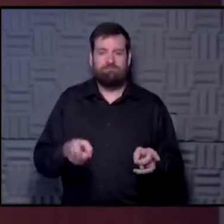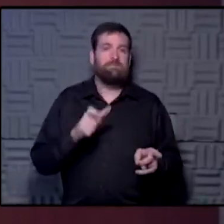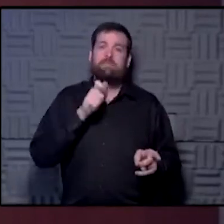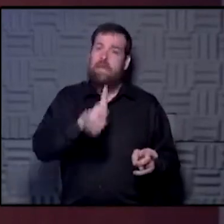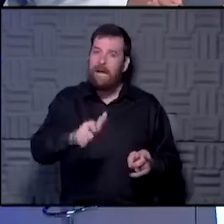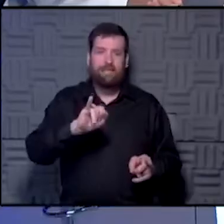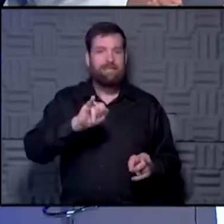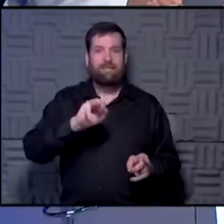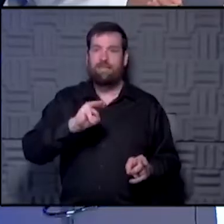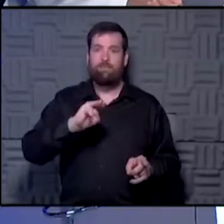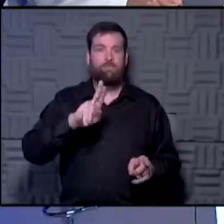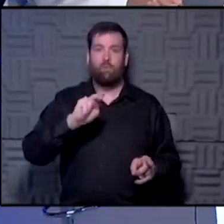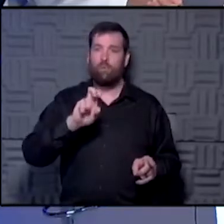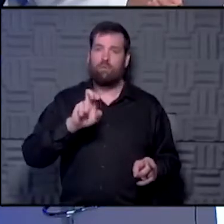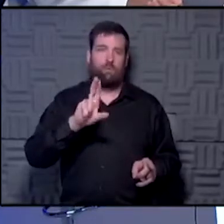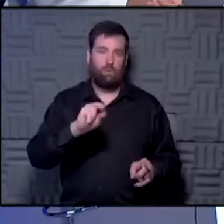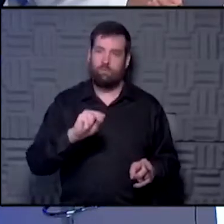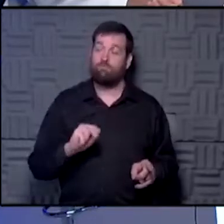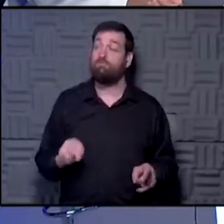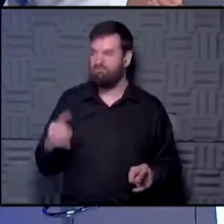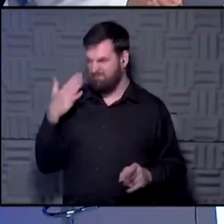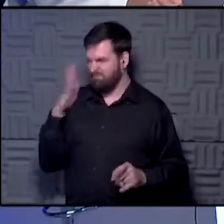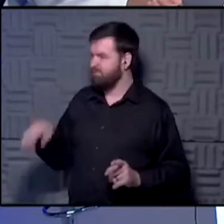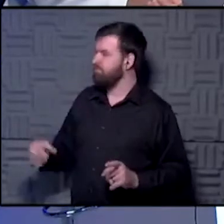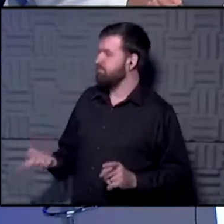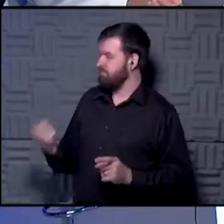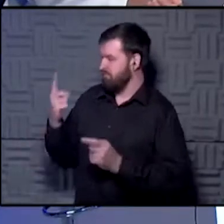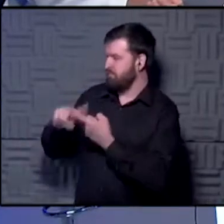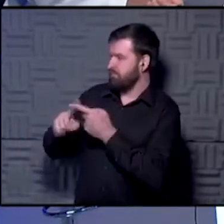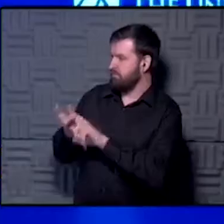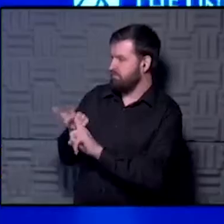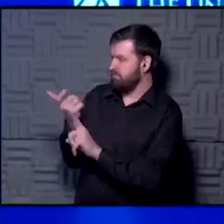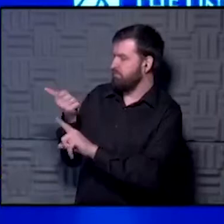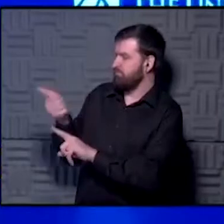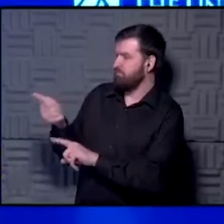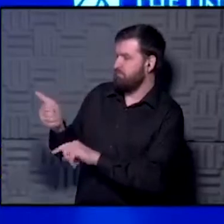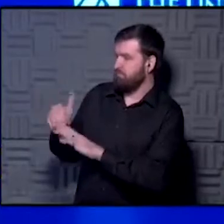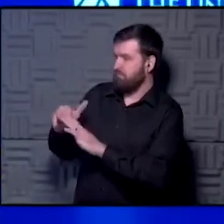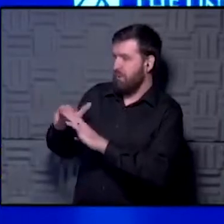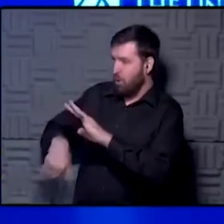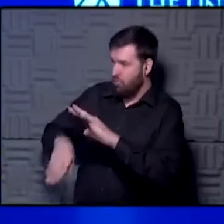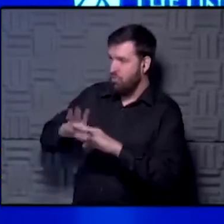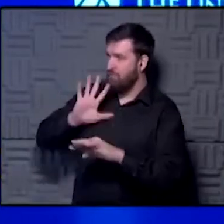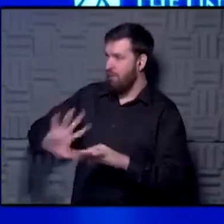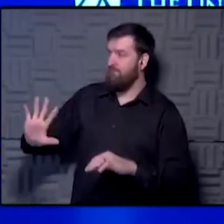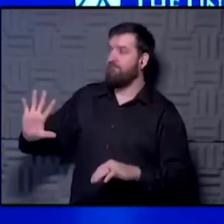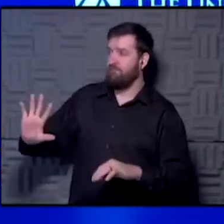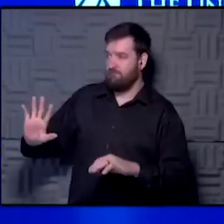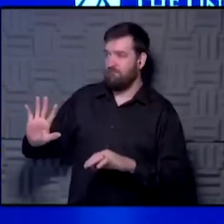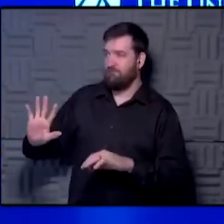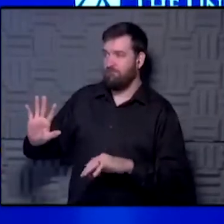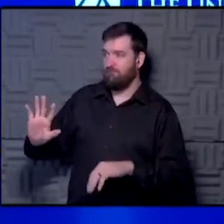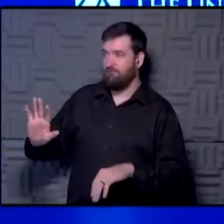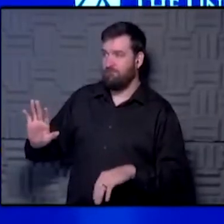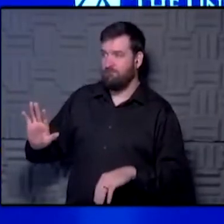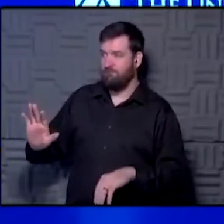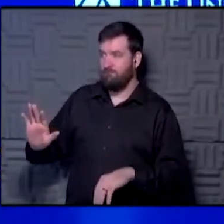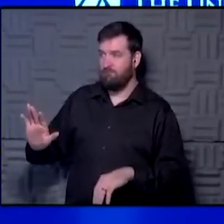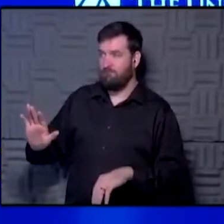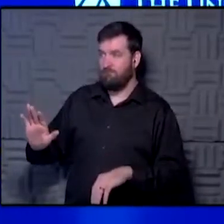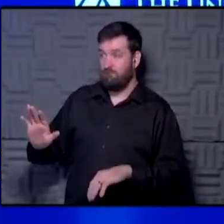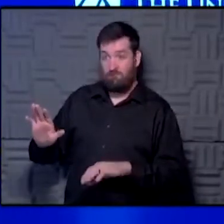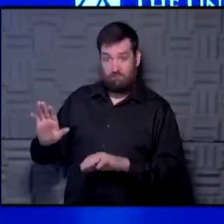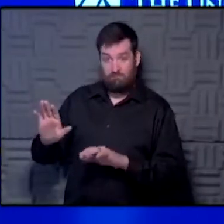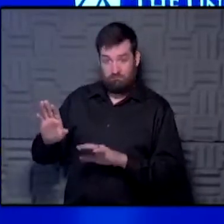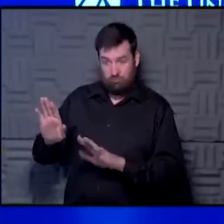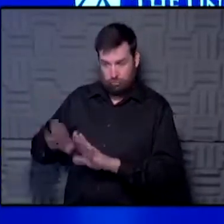immune. I know, too, that I have a friend, and she has a child that's under age 5, and the child's back